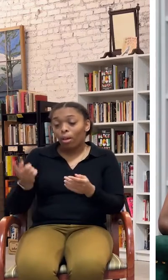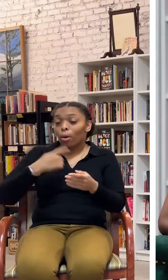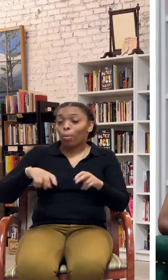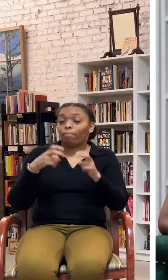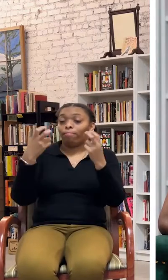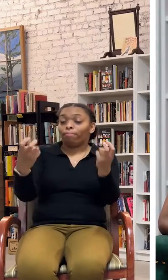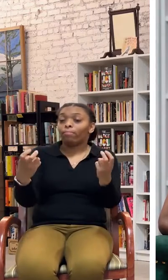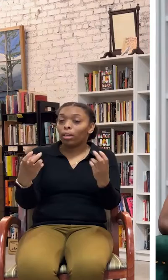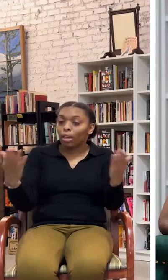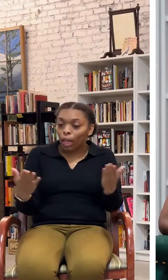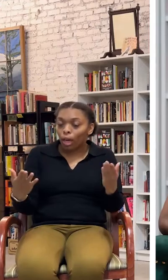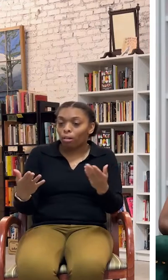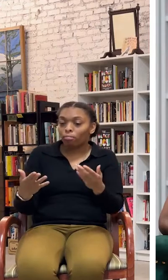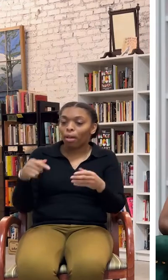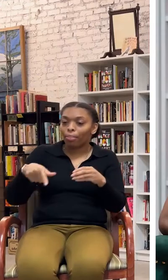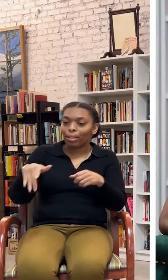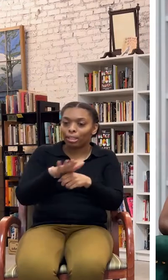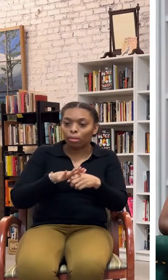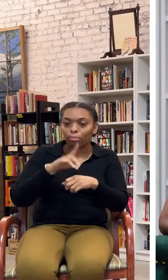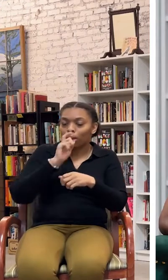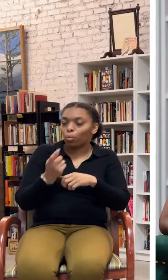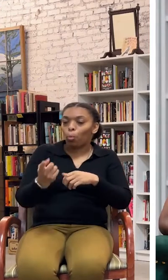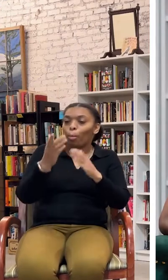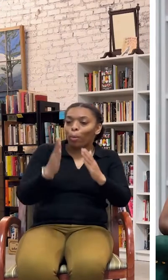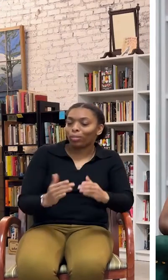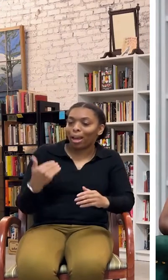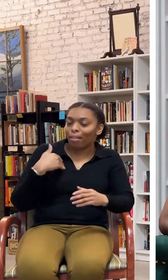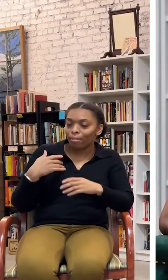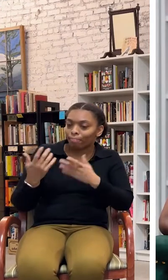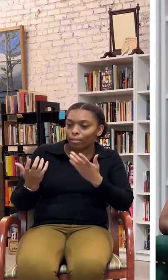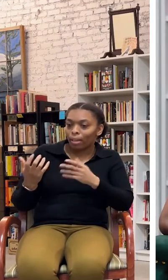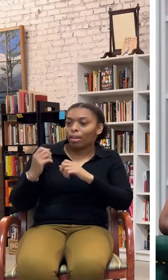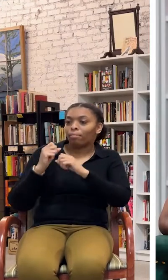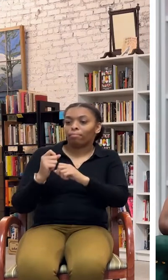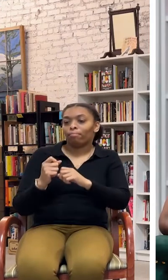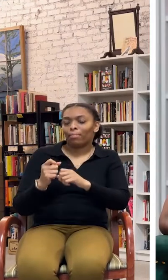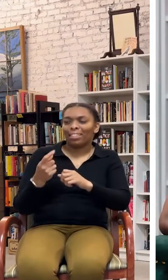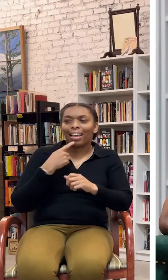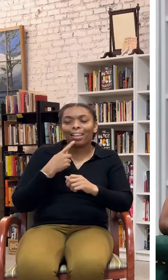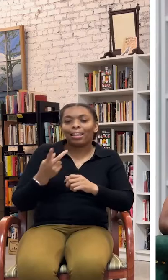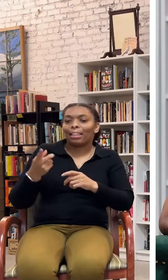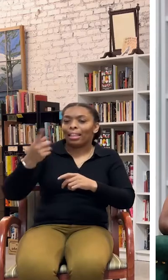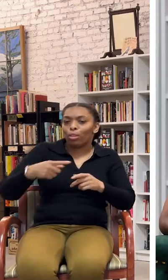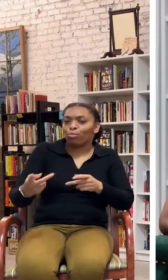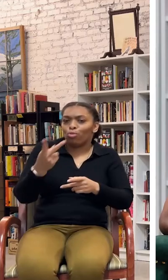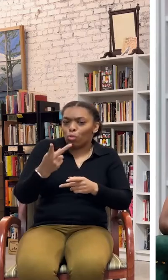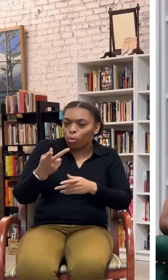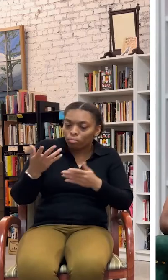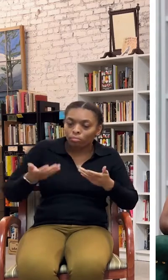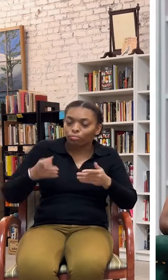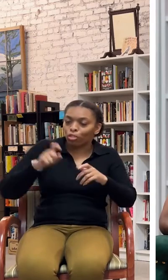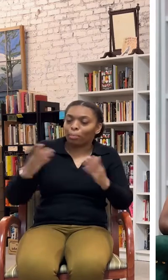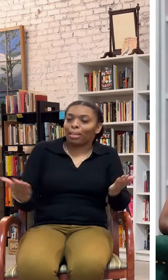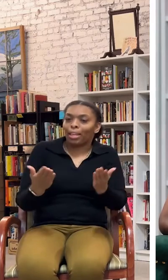here occupying this space because somebody had the audacity to think these two belong here with published books in front